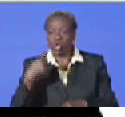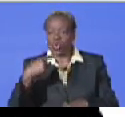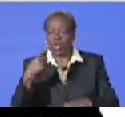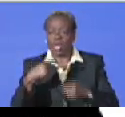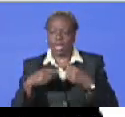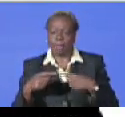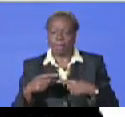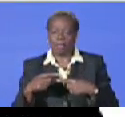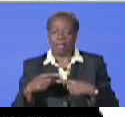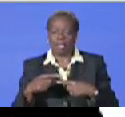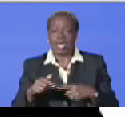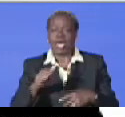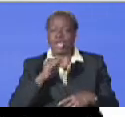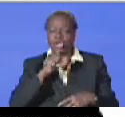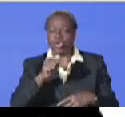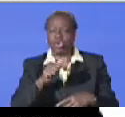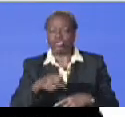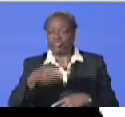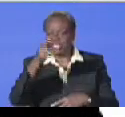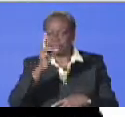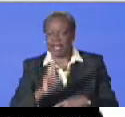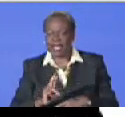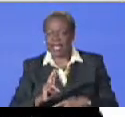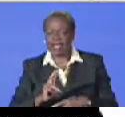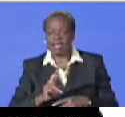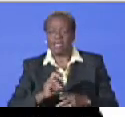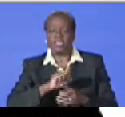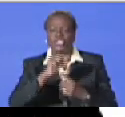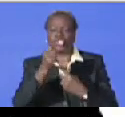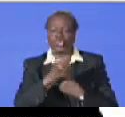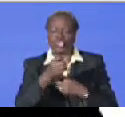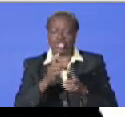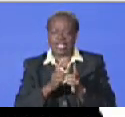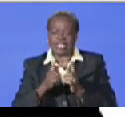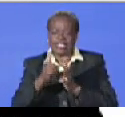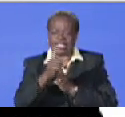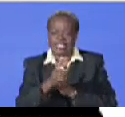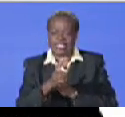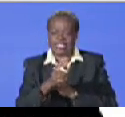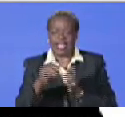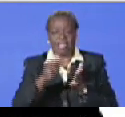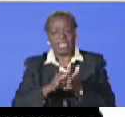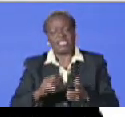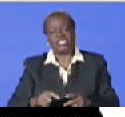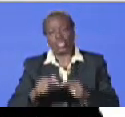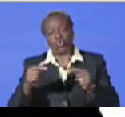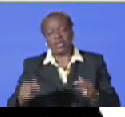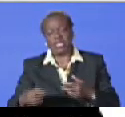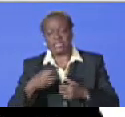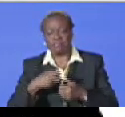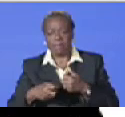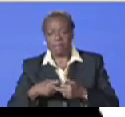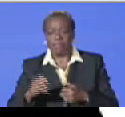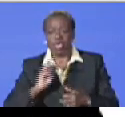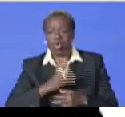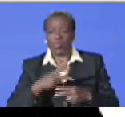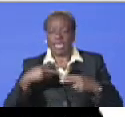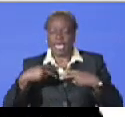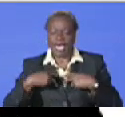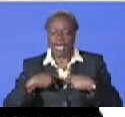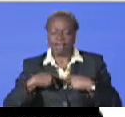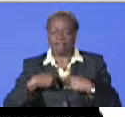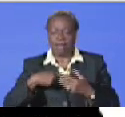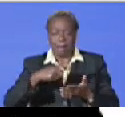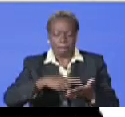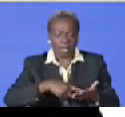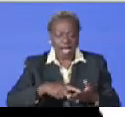come are not really respecting the social distancing. That's the greatest problem. We have marks on the ground, we have chairs for them to sit